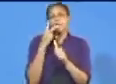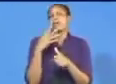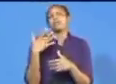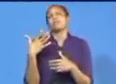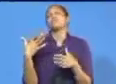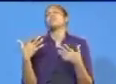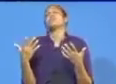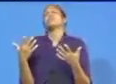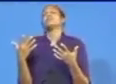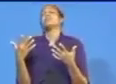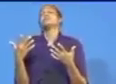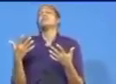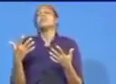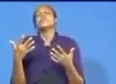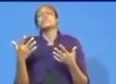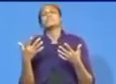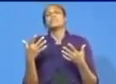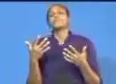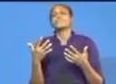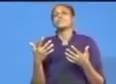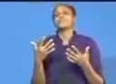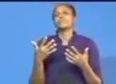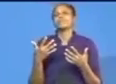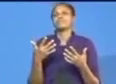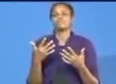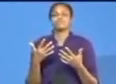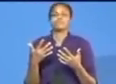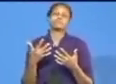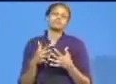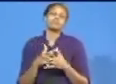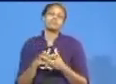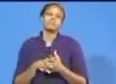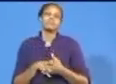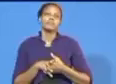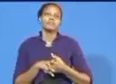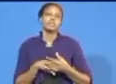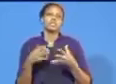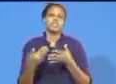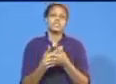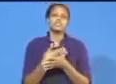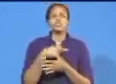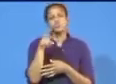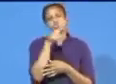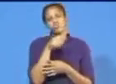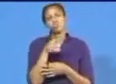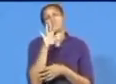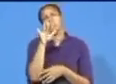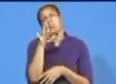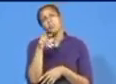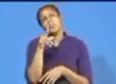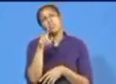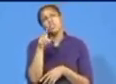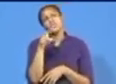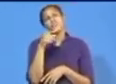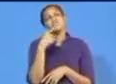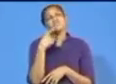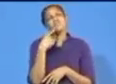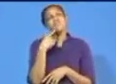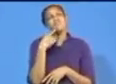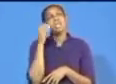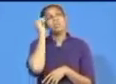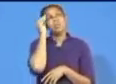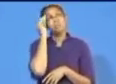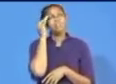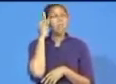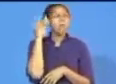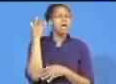The second issue in this matter of a brand new miraculous you. Have you ever wondered why